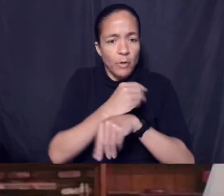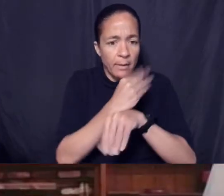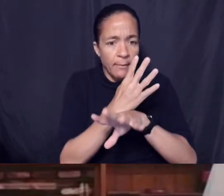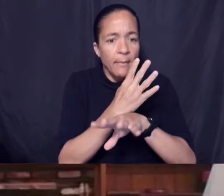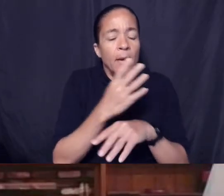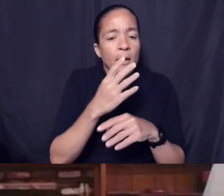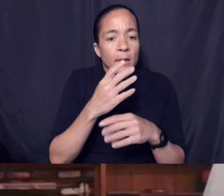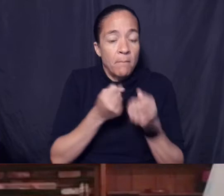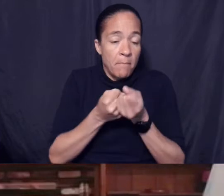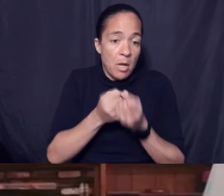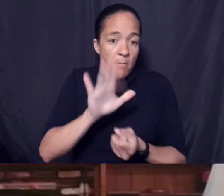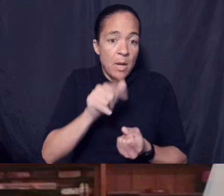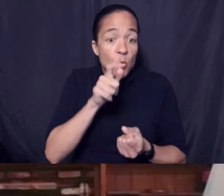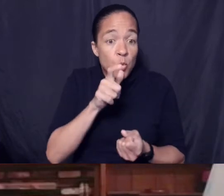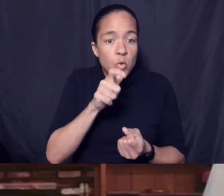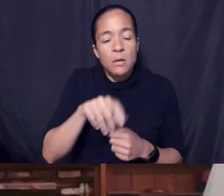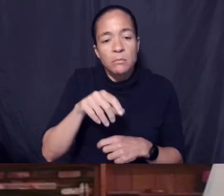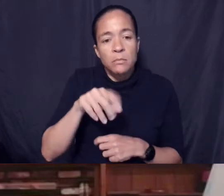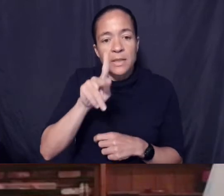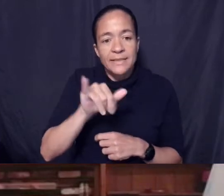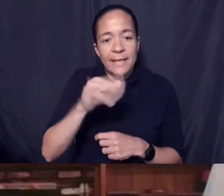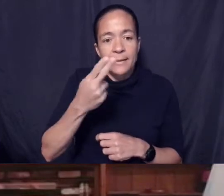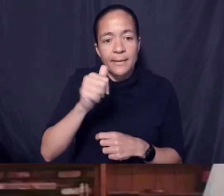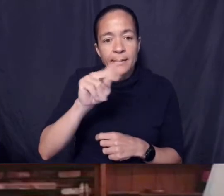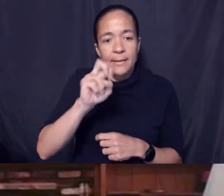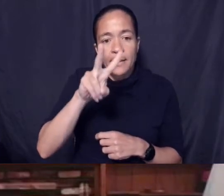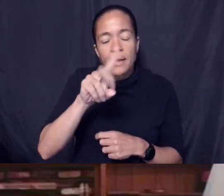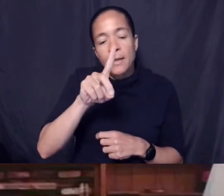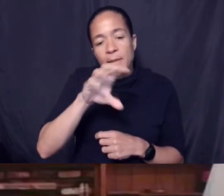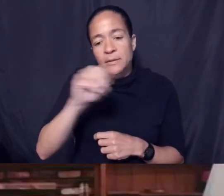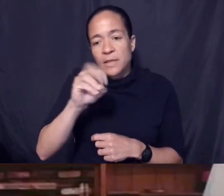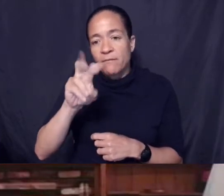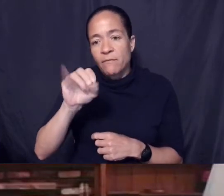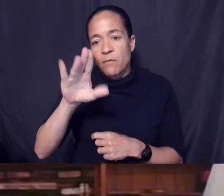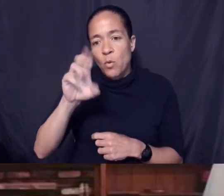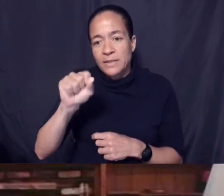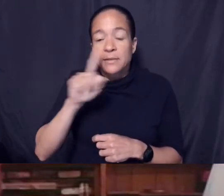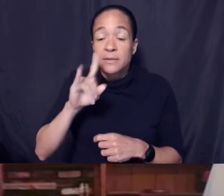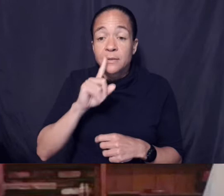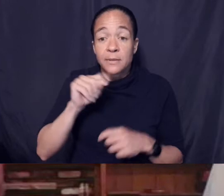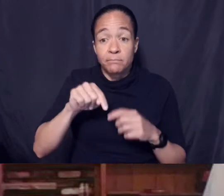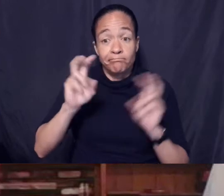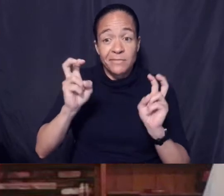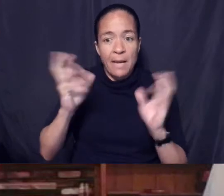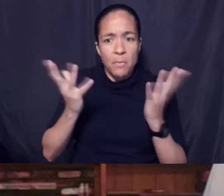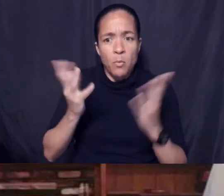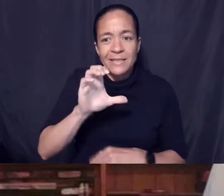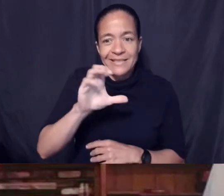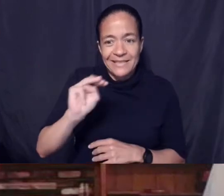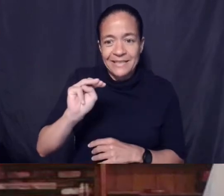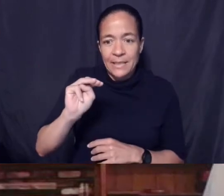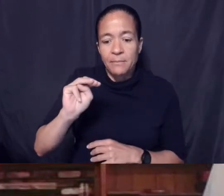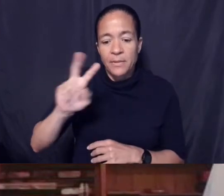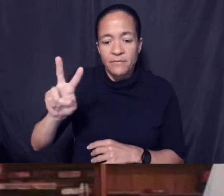Hands and Voices. The topic for our webinar, as you might expect, is CMV or cytomegalic inclusion virus. The purpose of